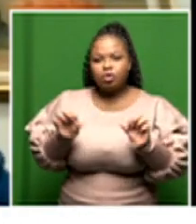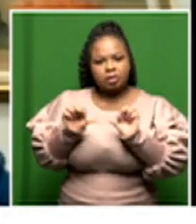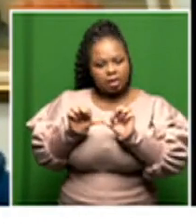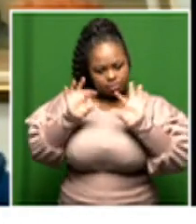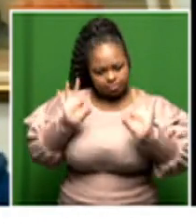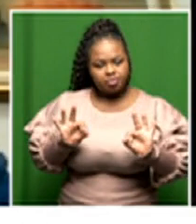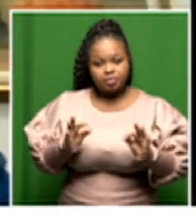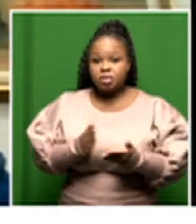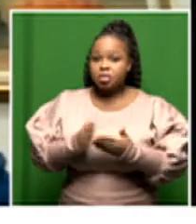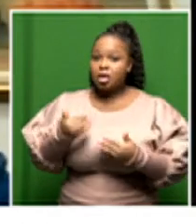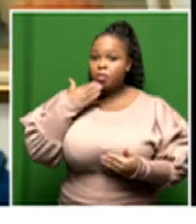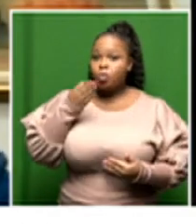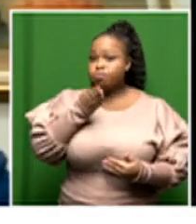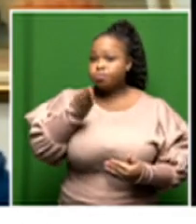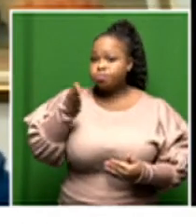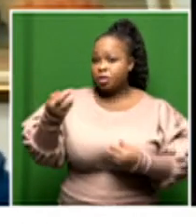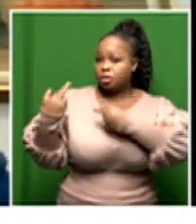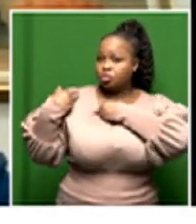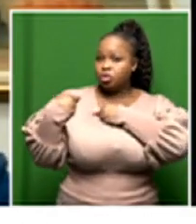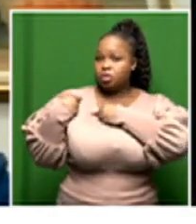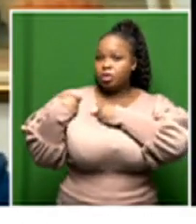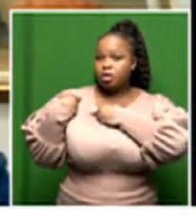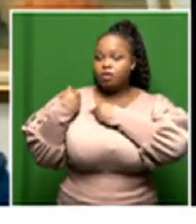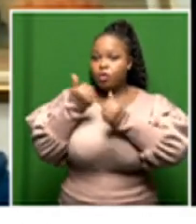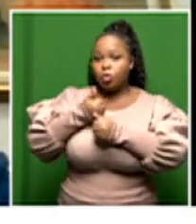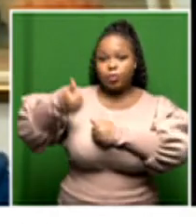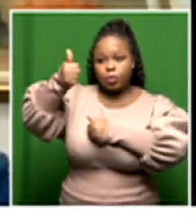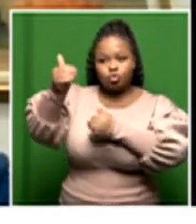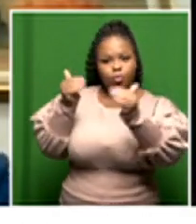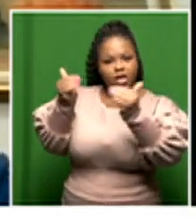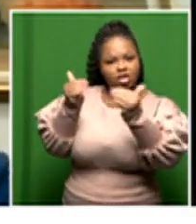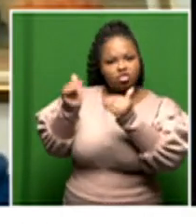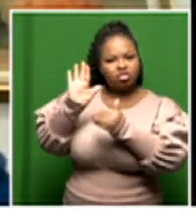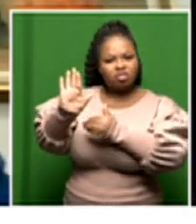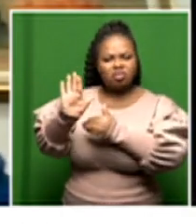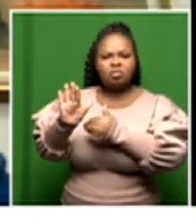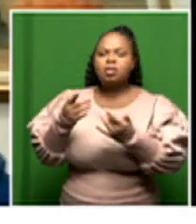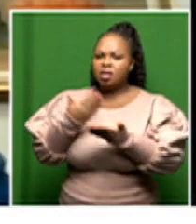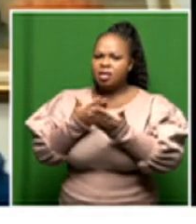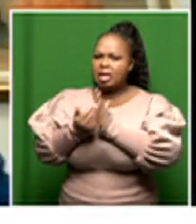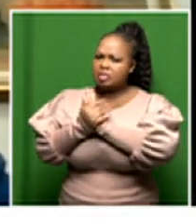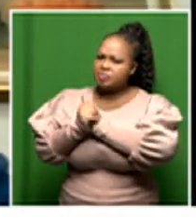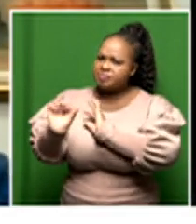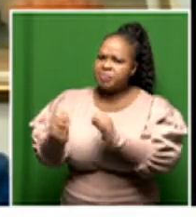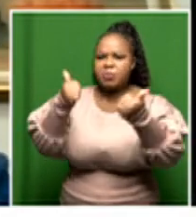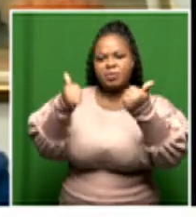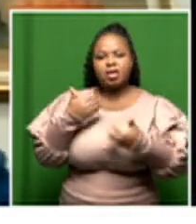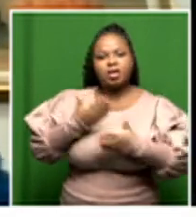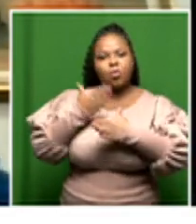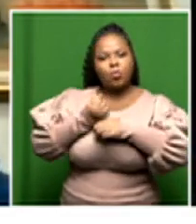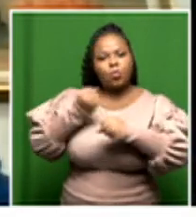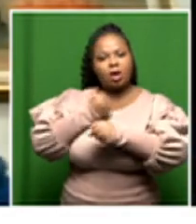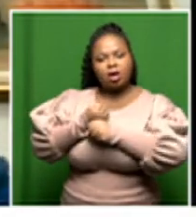have management responsibility have the competence to execute that